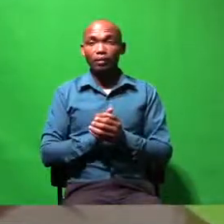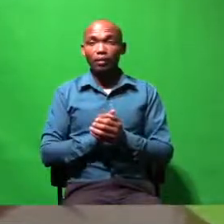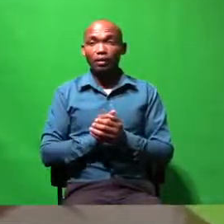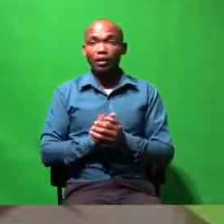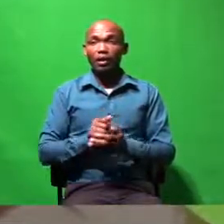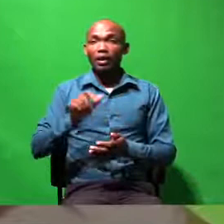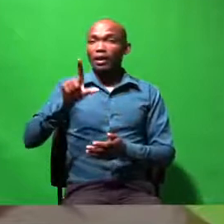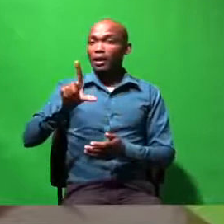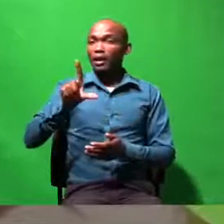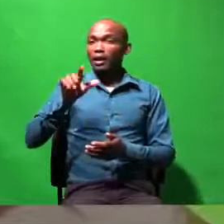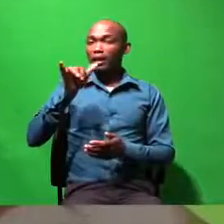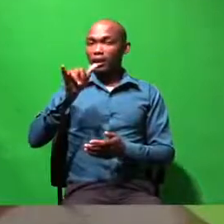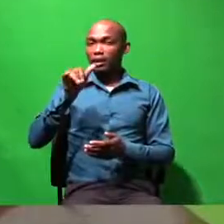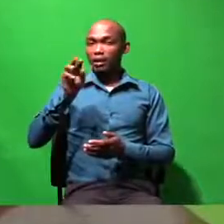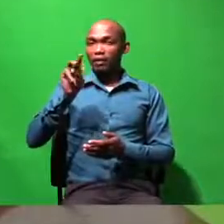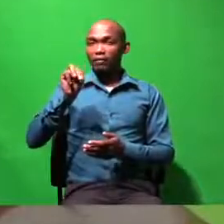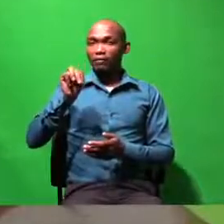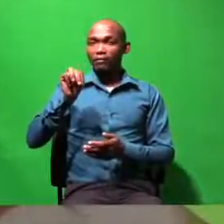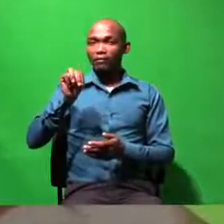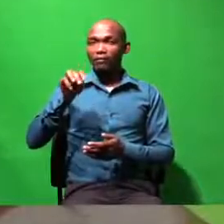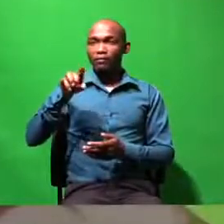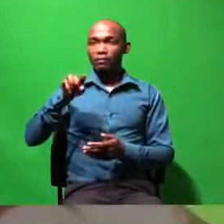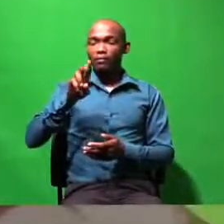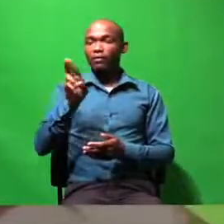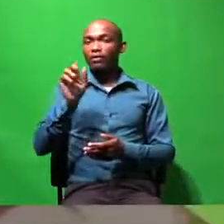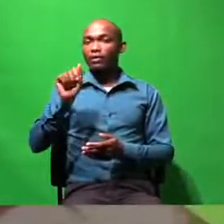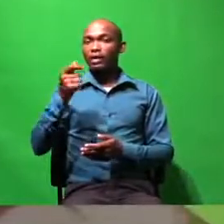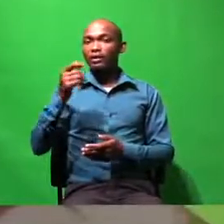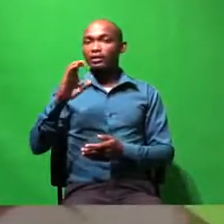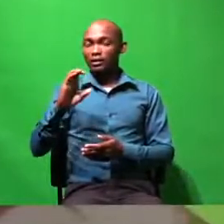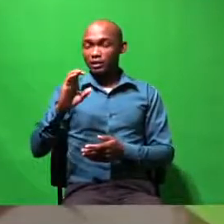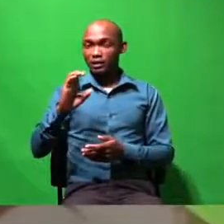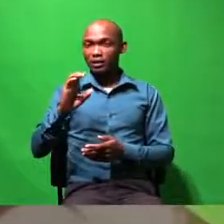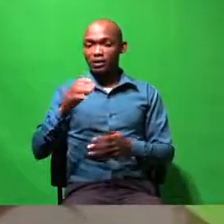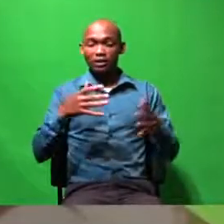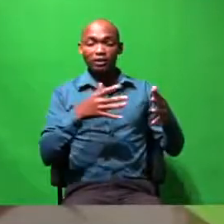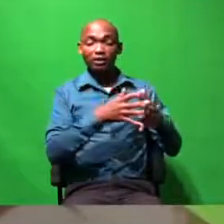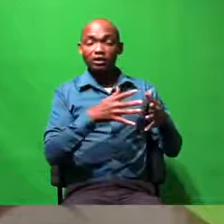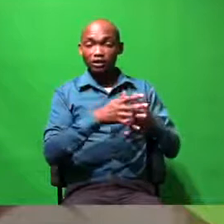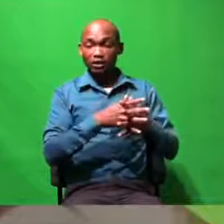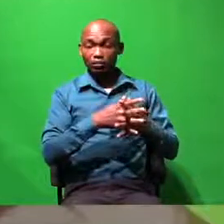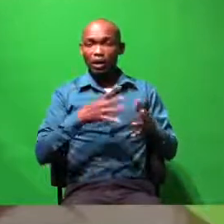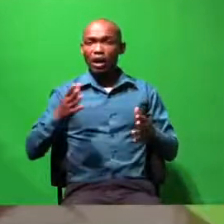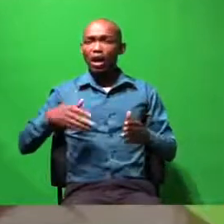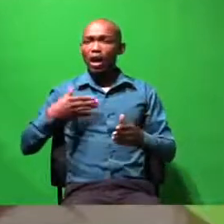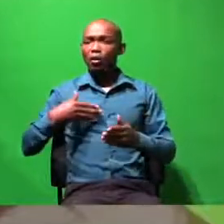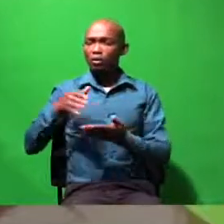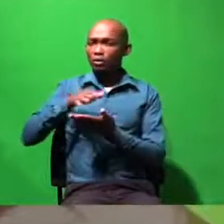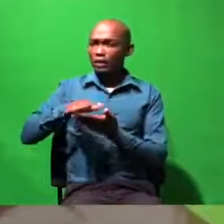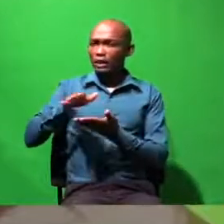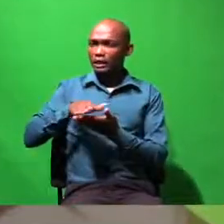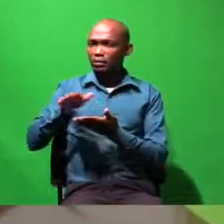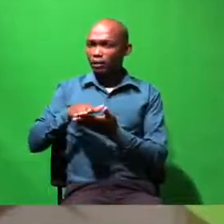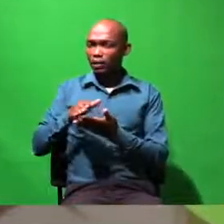lymphatic system. Before saying anything, I want you to explain a